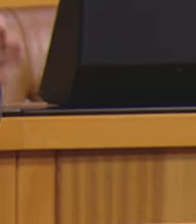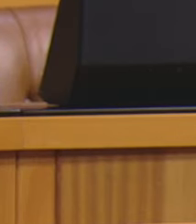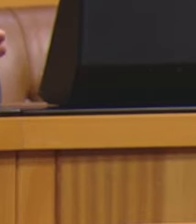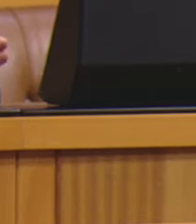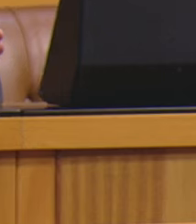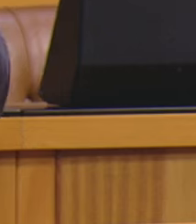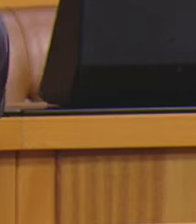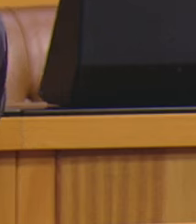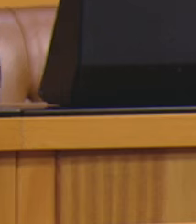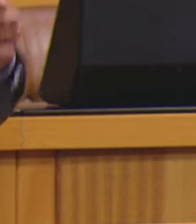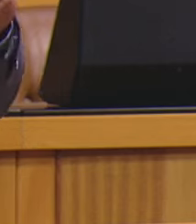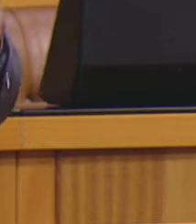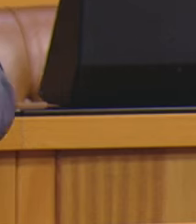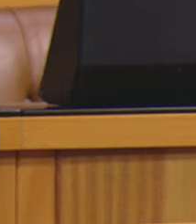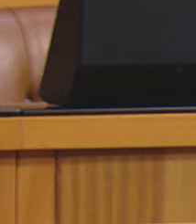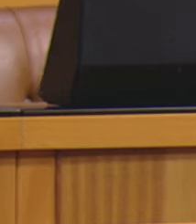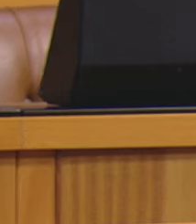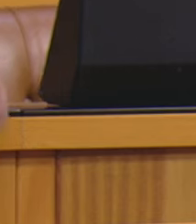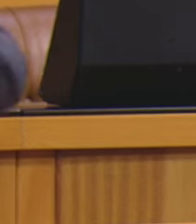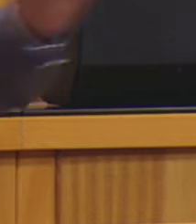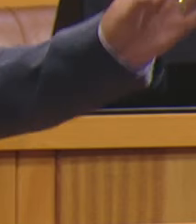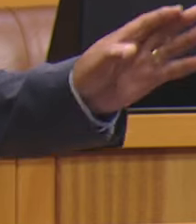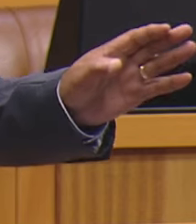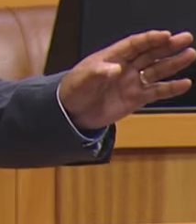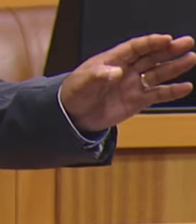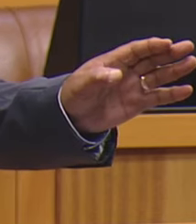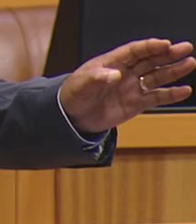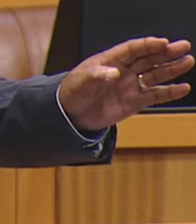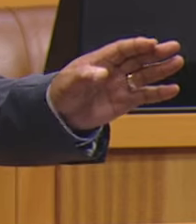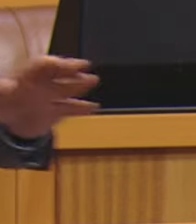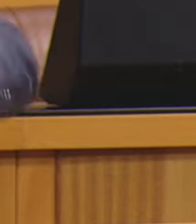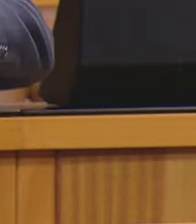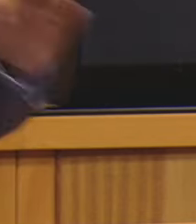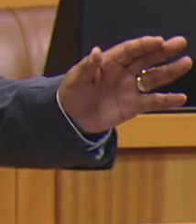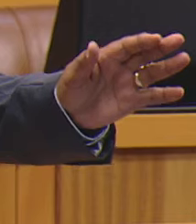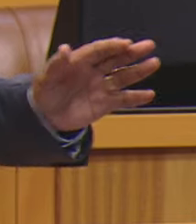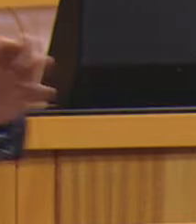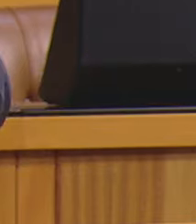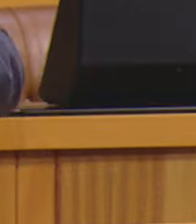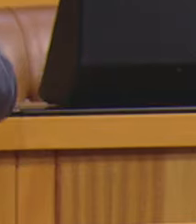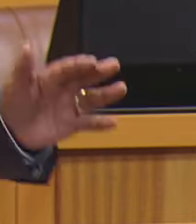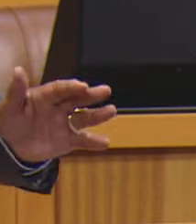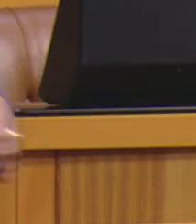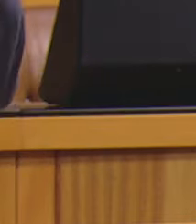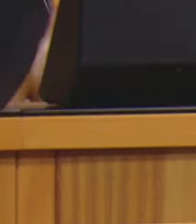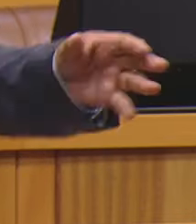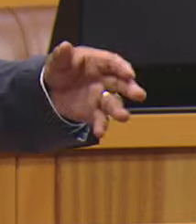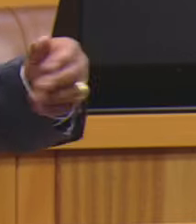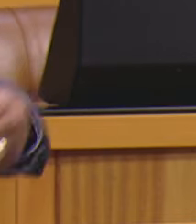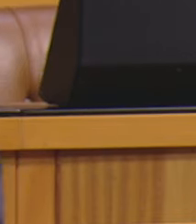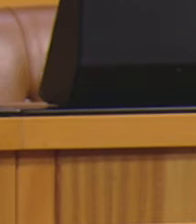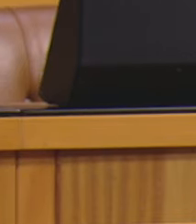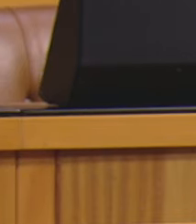typical parliamentary dictionary. That's what will sort things out. honorable Because member. sometimes the chairperson says it's